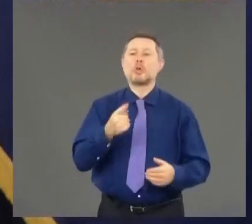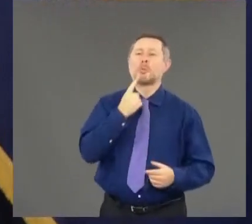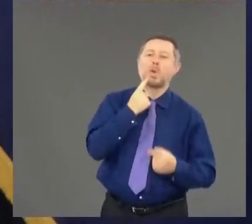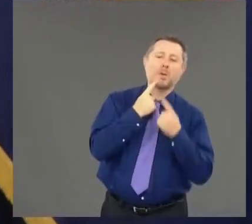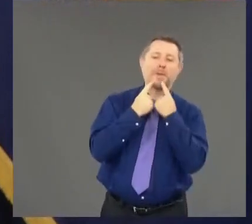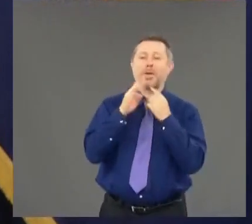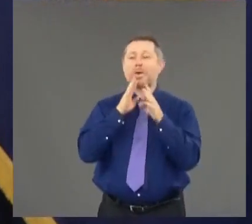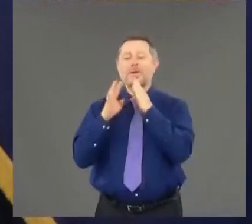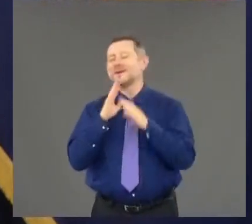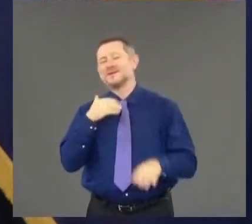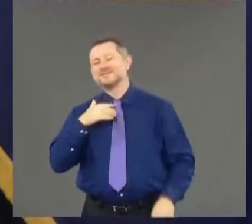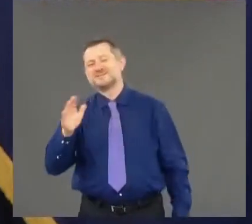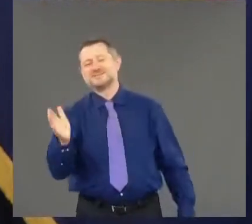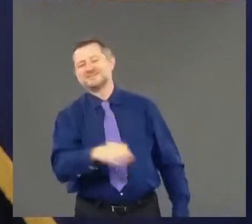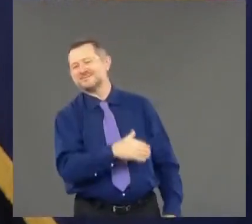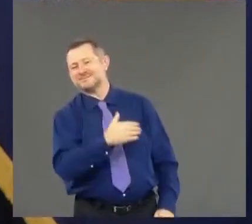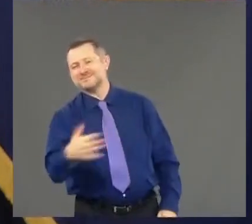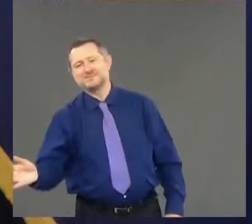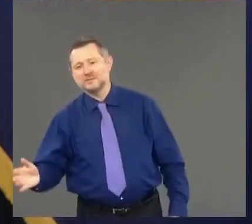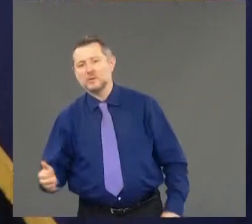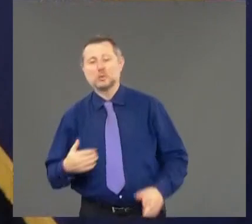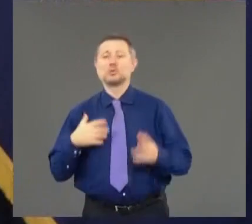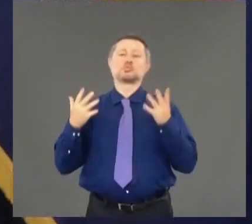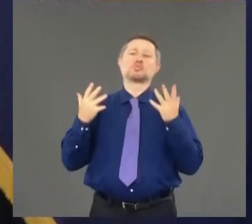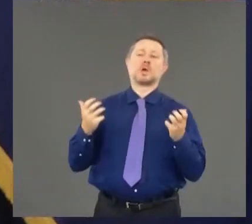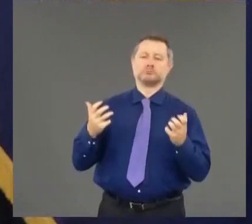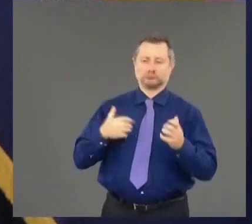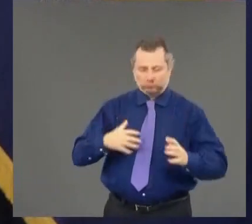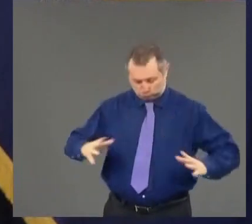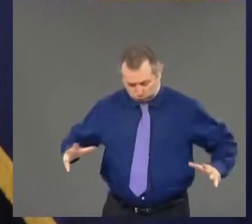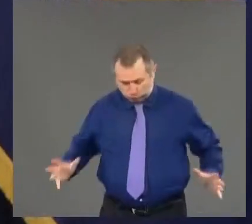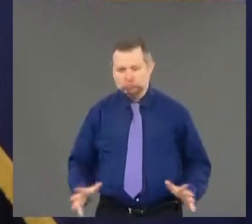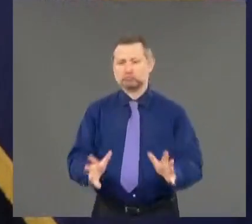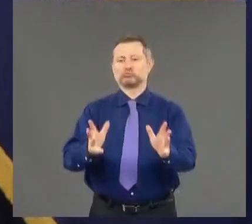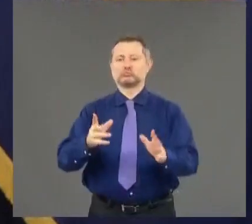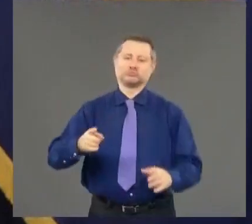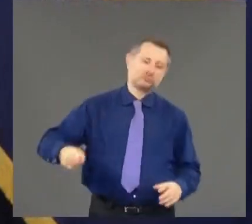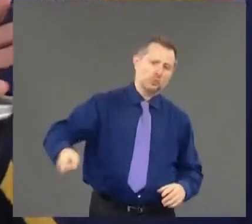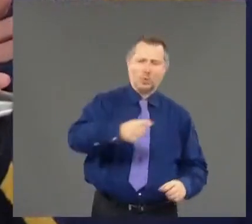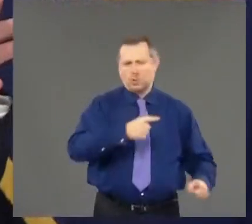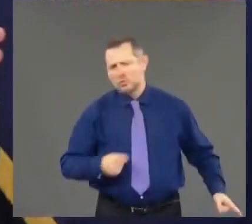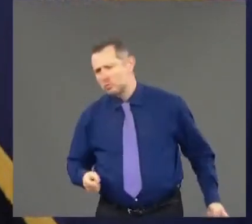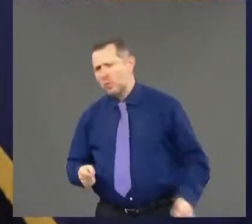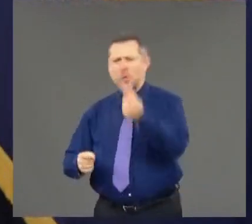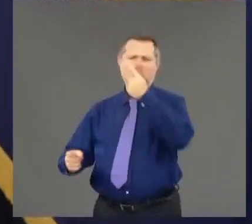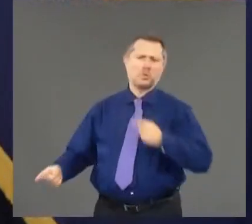vehicle where they have to have the real conversation. All you had to say was,